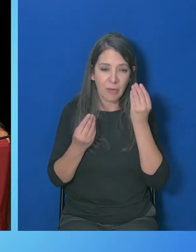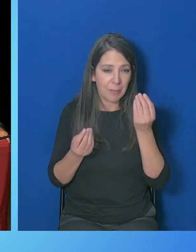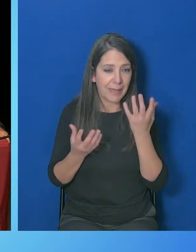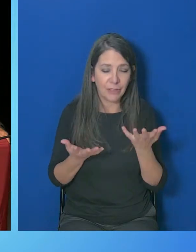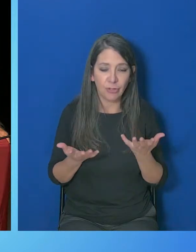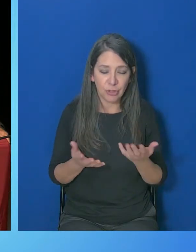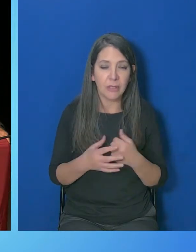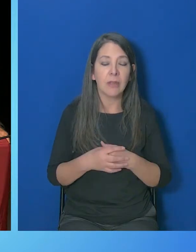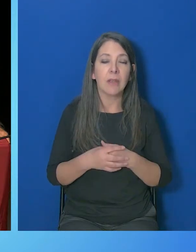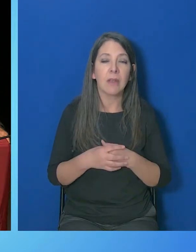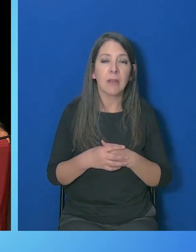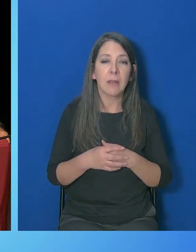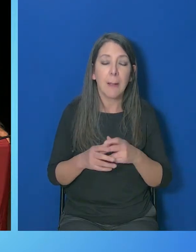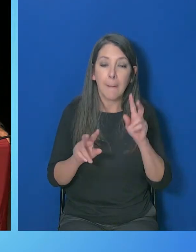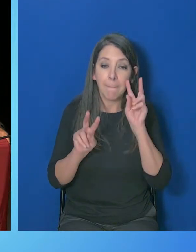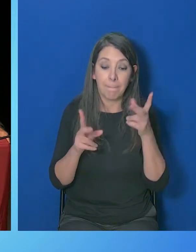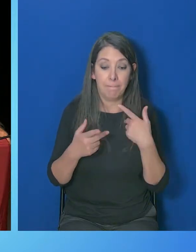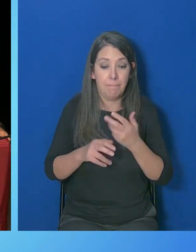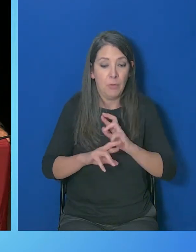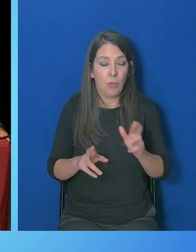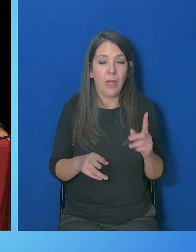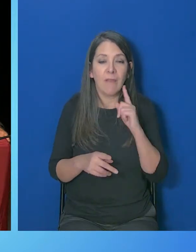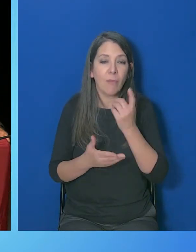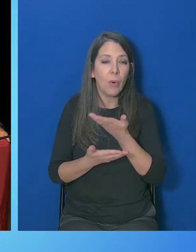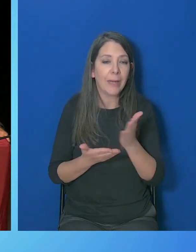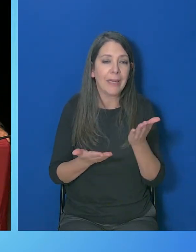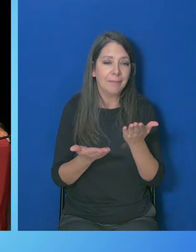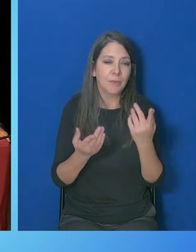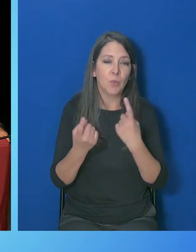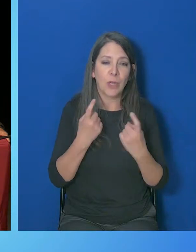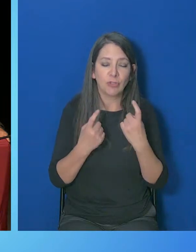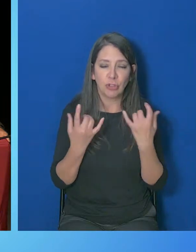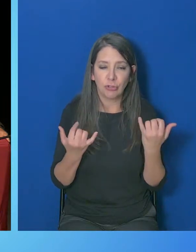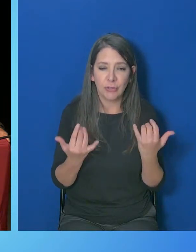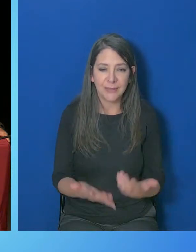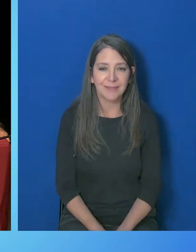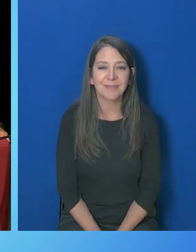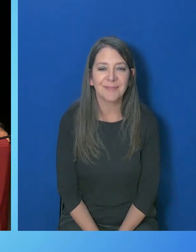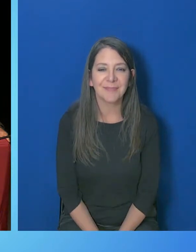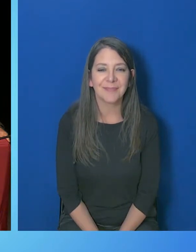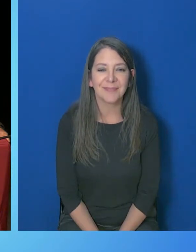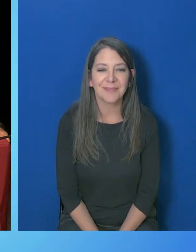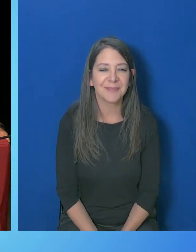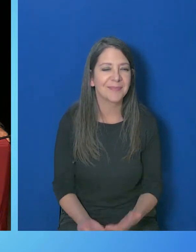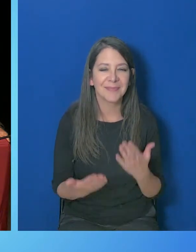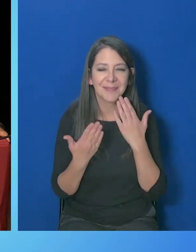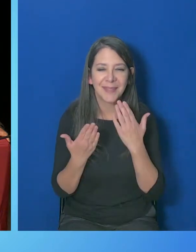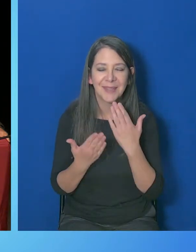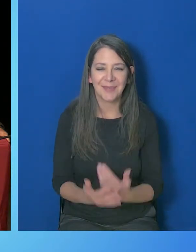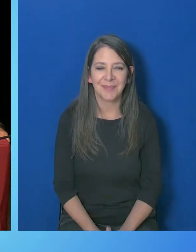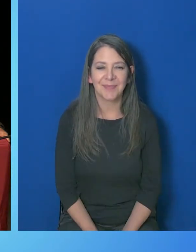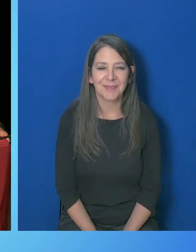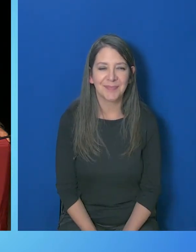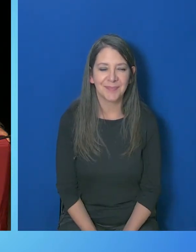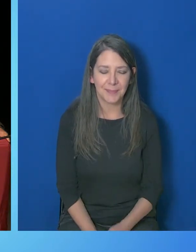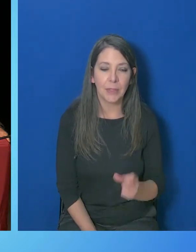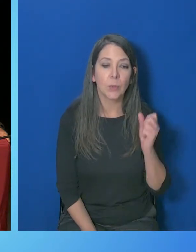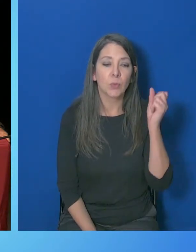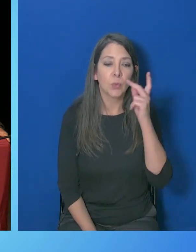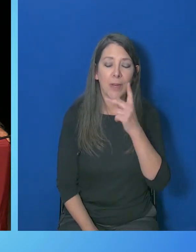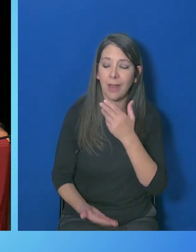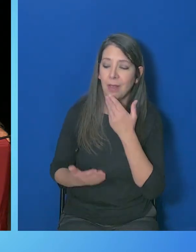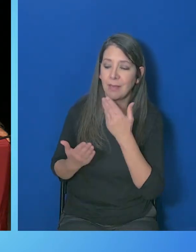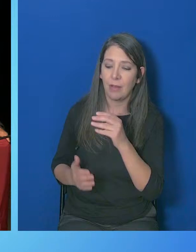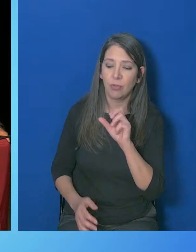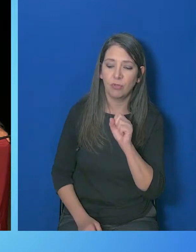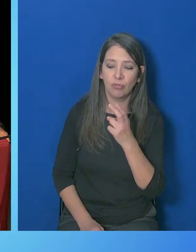And I'm open to questions or respond to any comments you make. Thank you. Thank you, Shana. Any